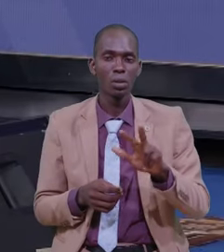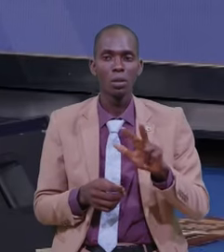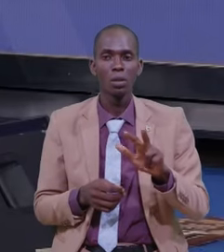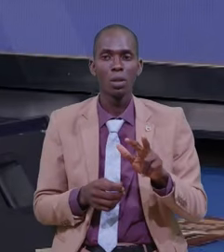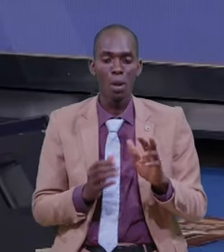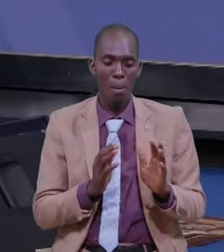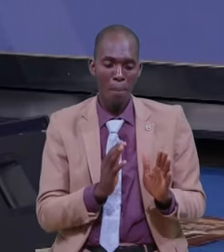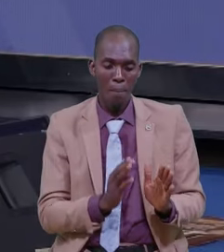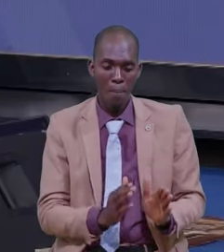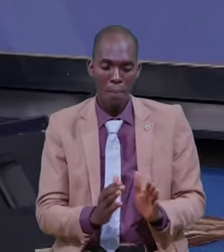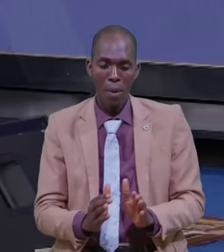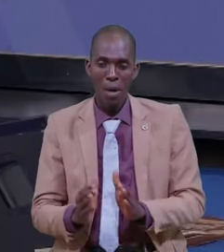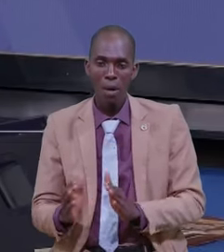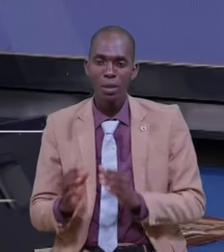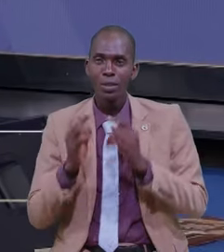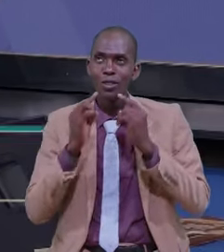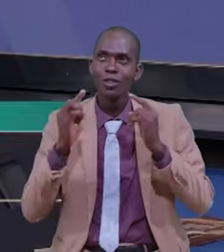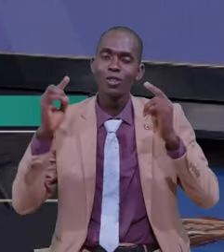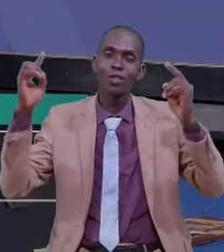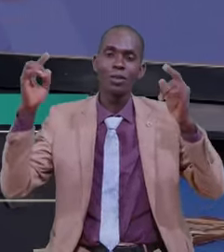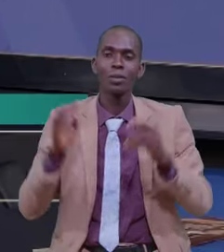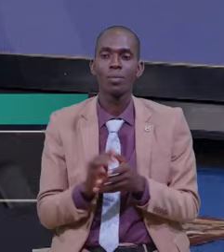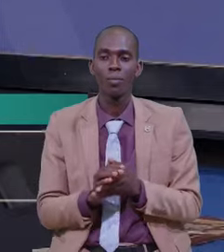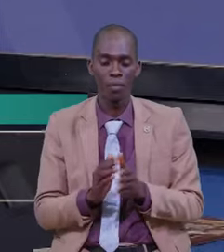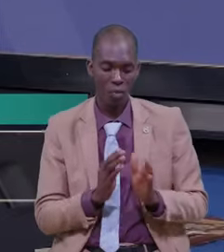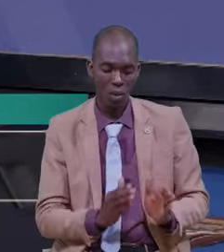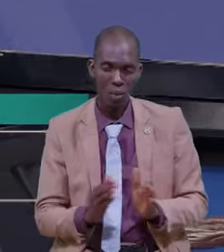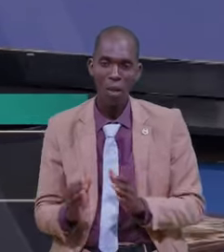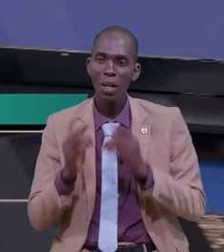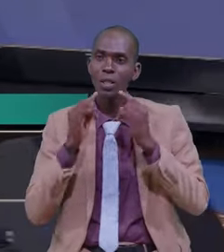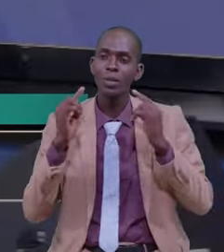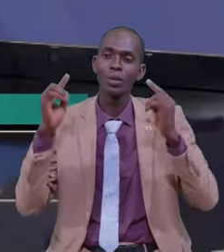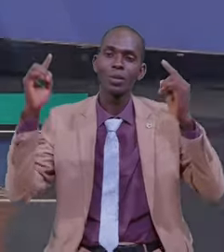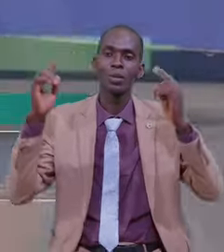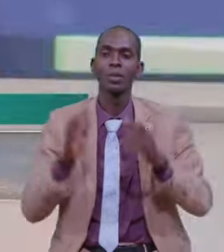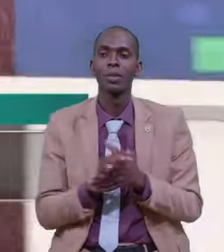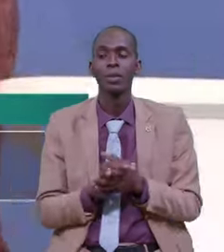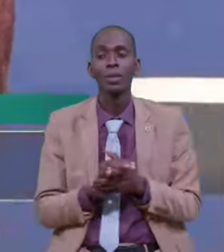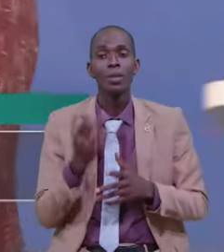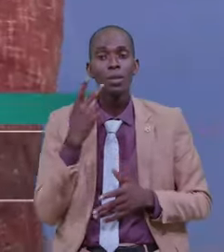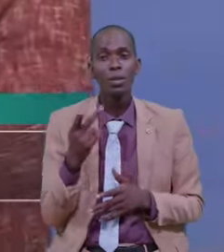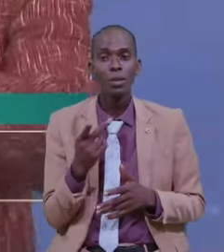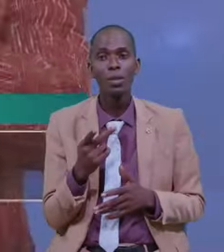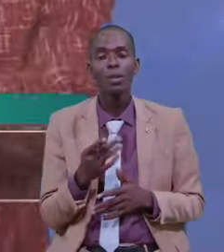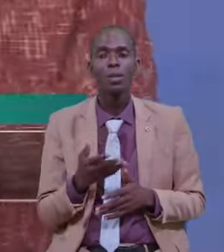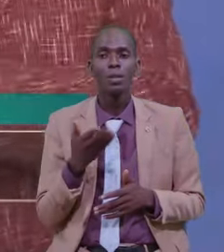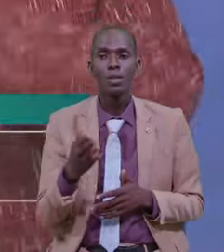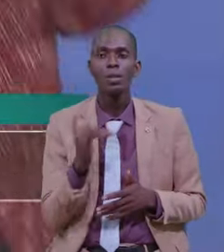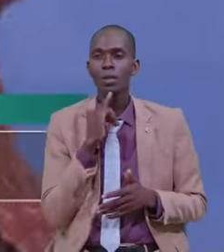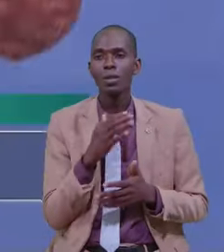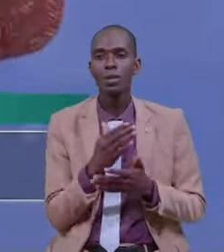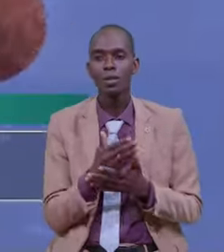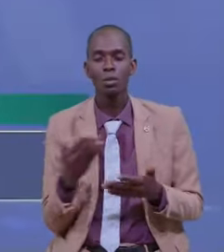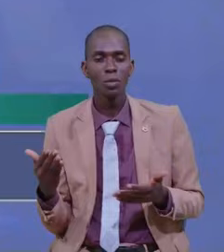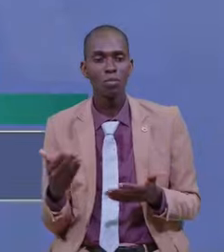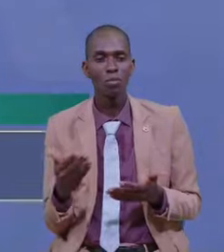planned success. Planned success. You know, there's so many roads in our state here,